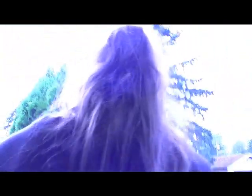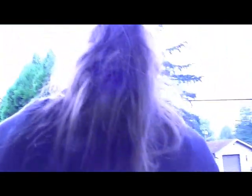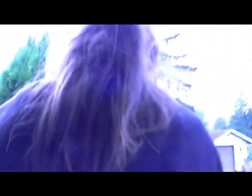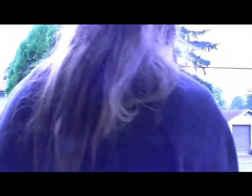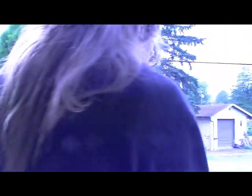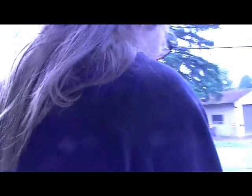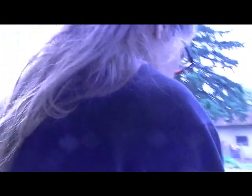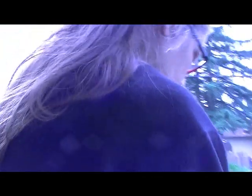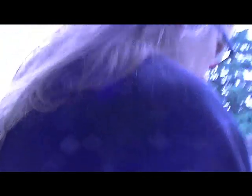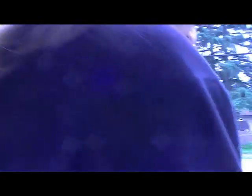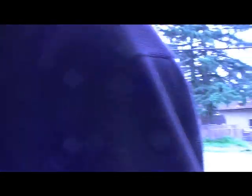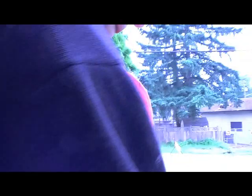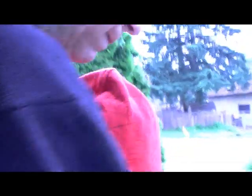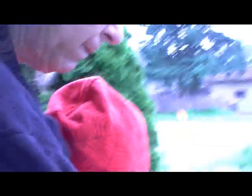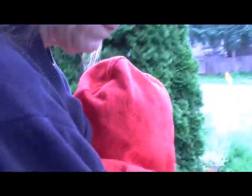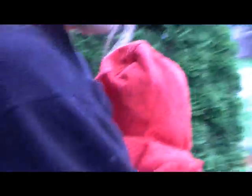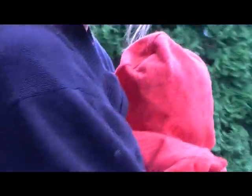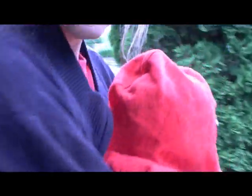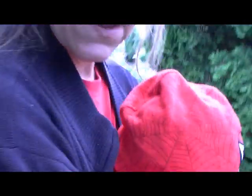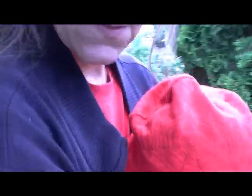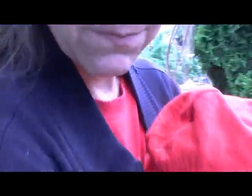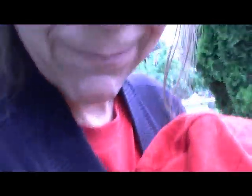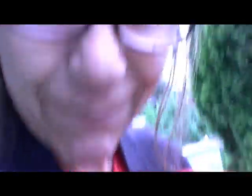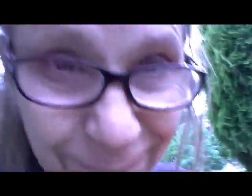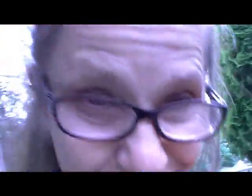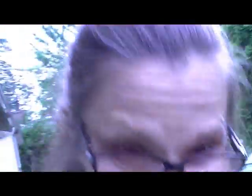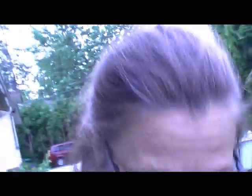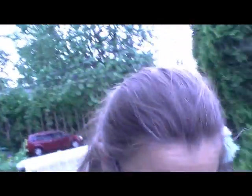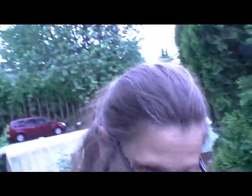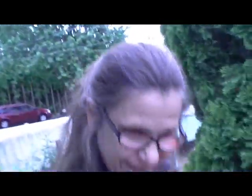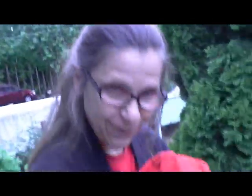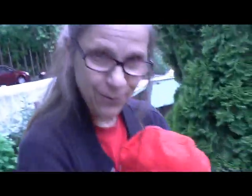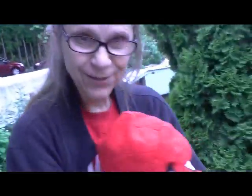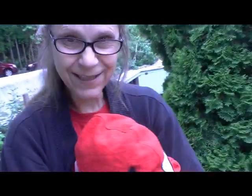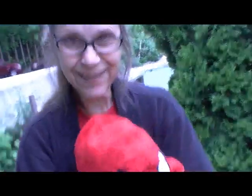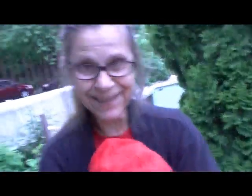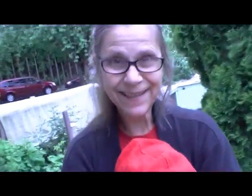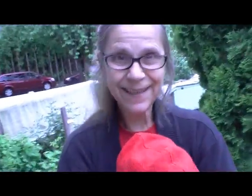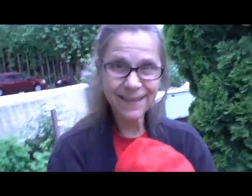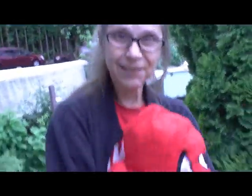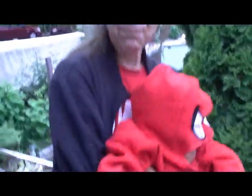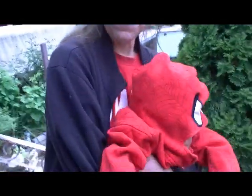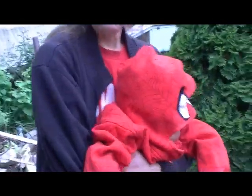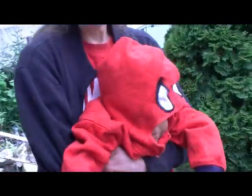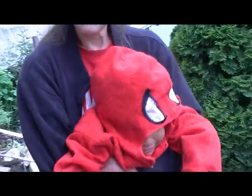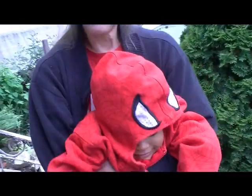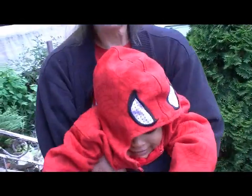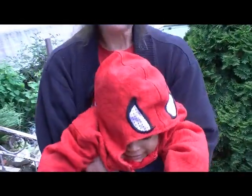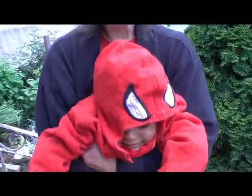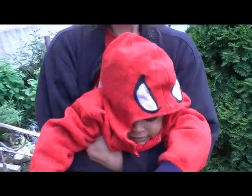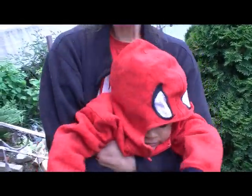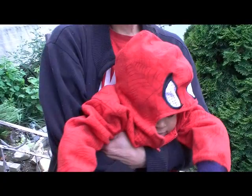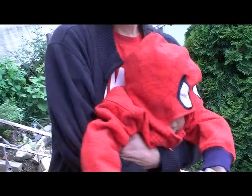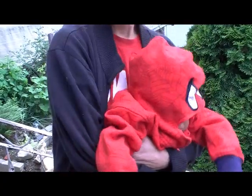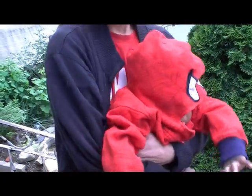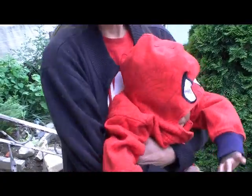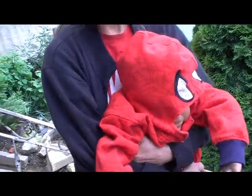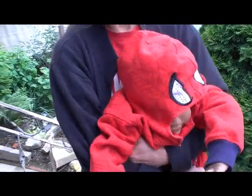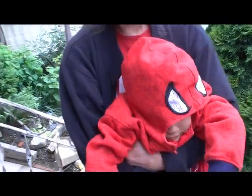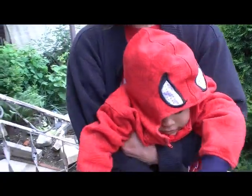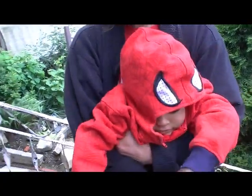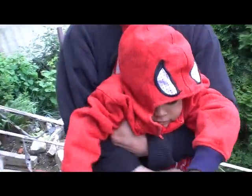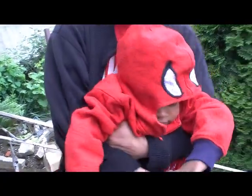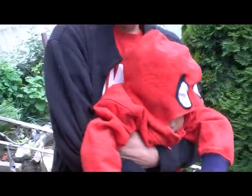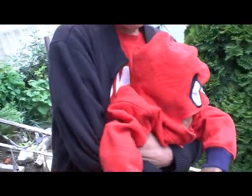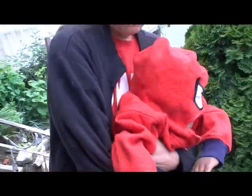Okay, the camera's on now. Oh. Come on. Who's this? Spider-Man.